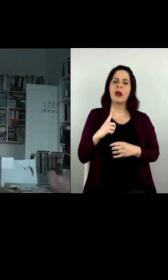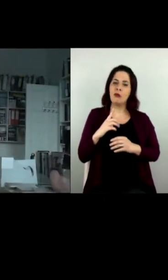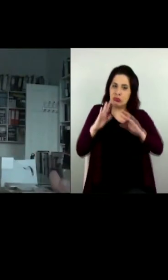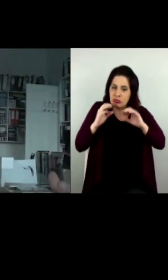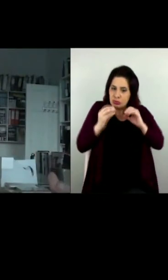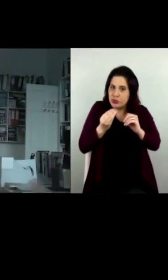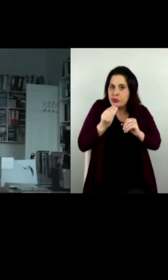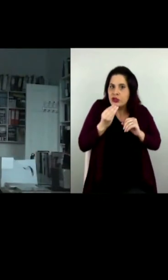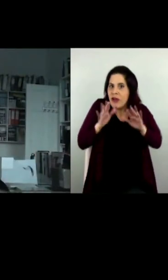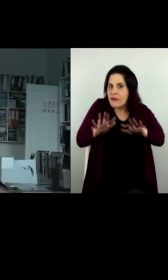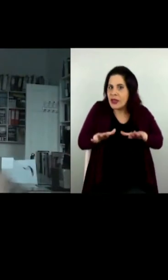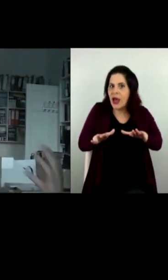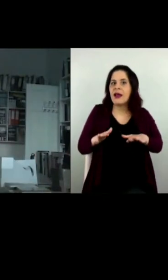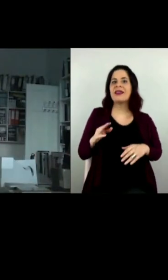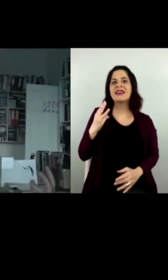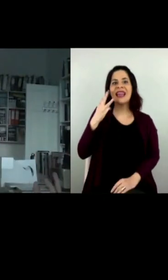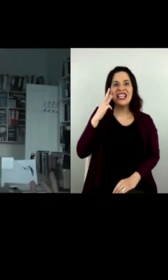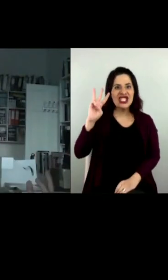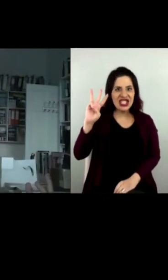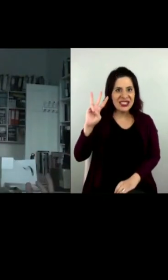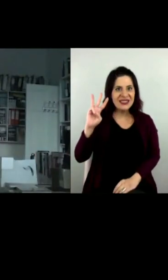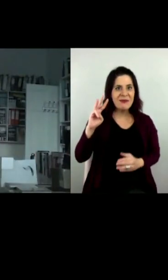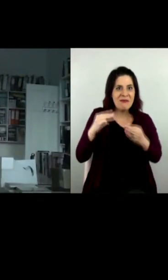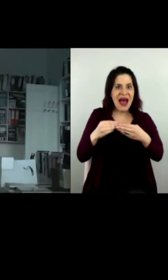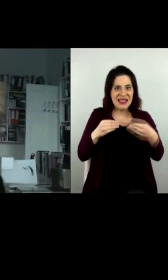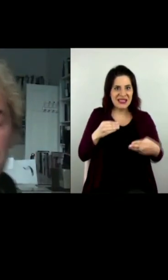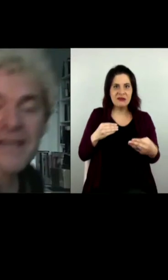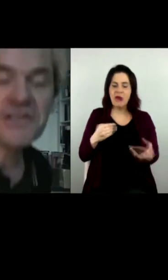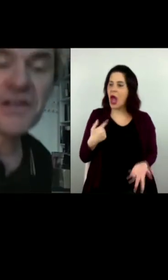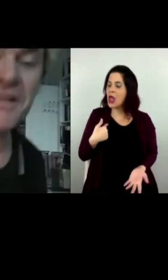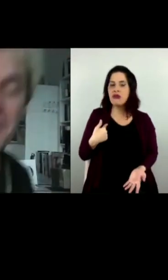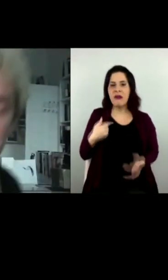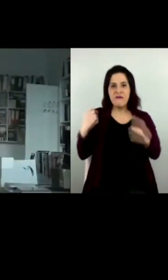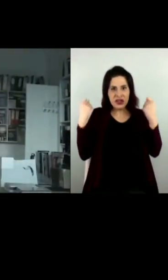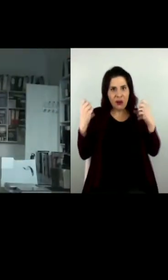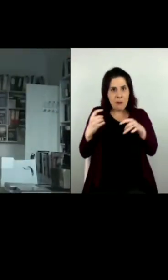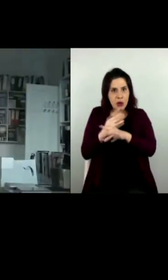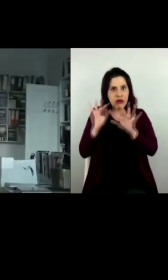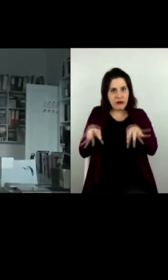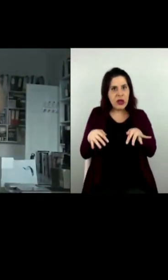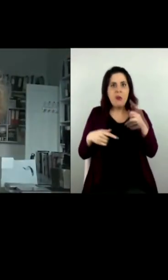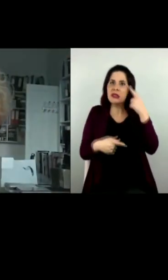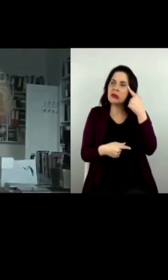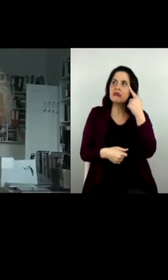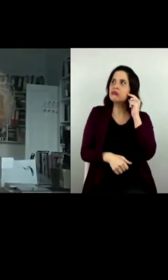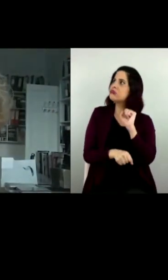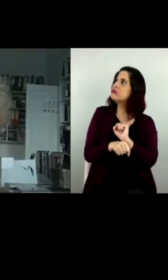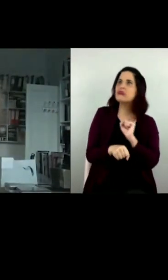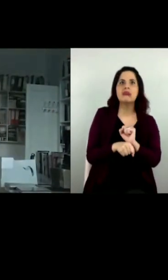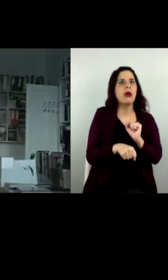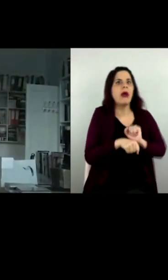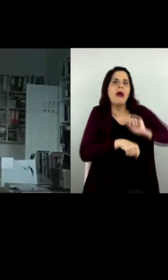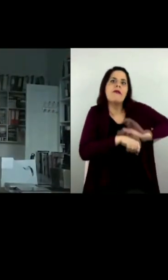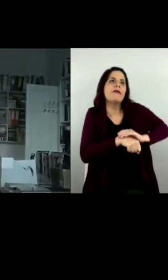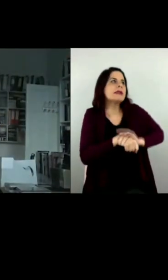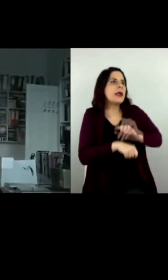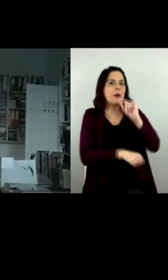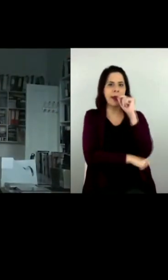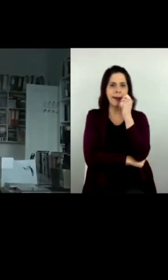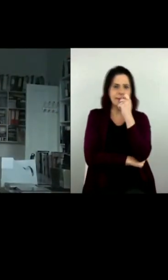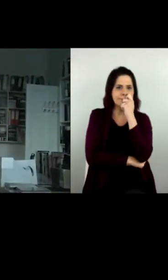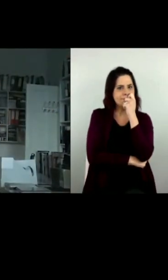did not know I would have 3 days, and I had nothing to do. And I had a tiny little camera with